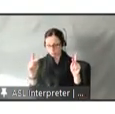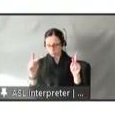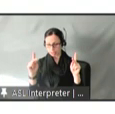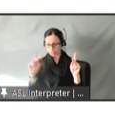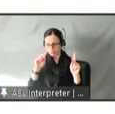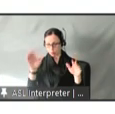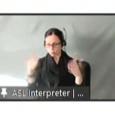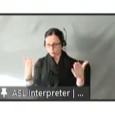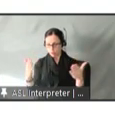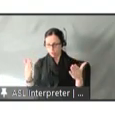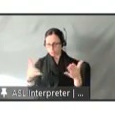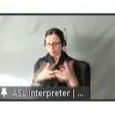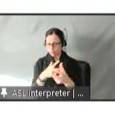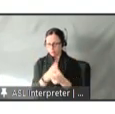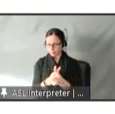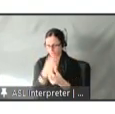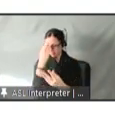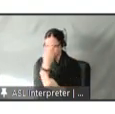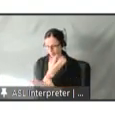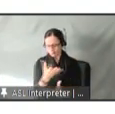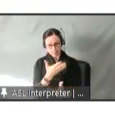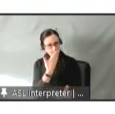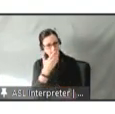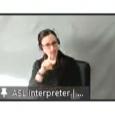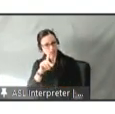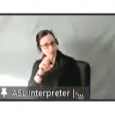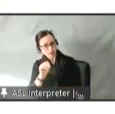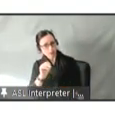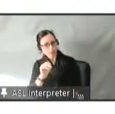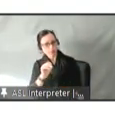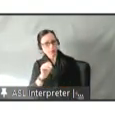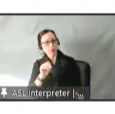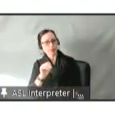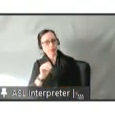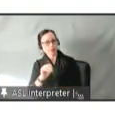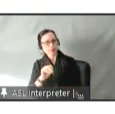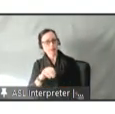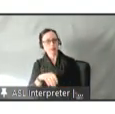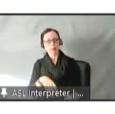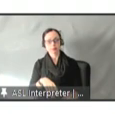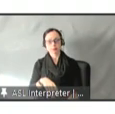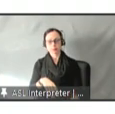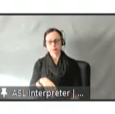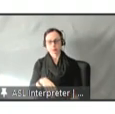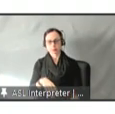an update. Thank you, Kim. Nacho.